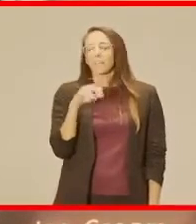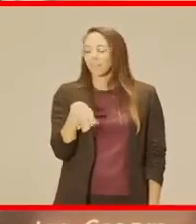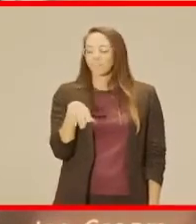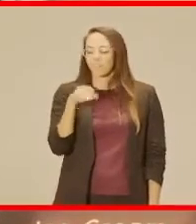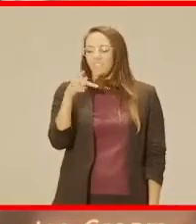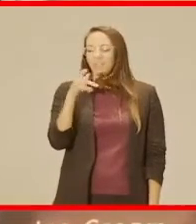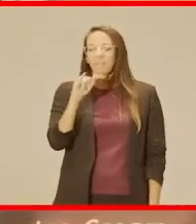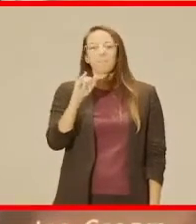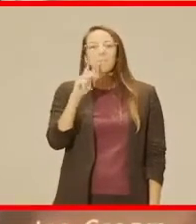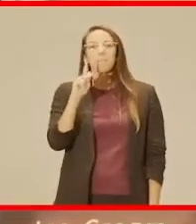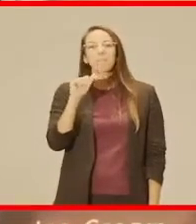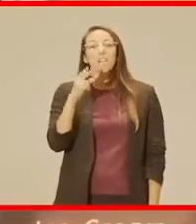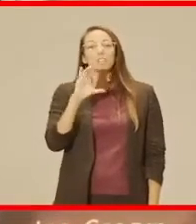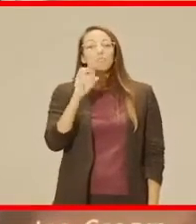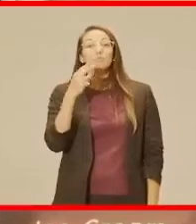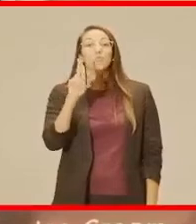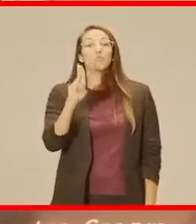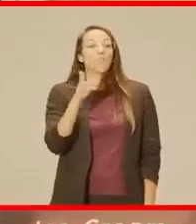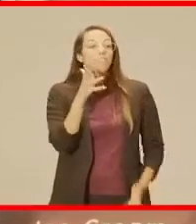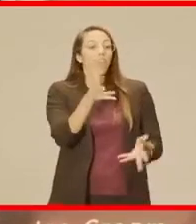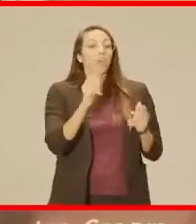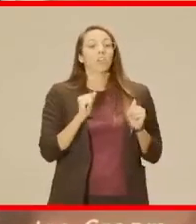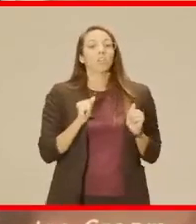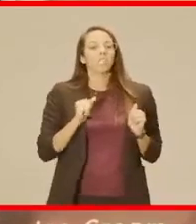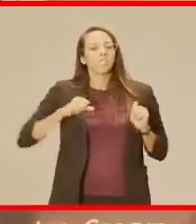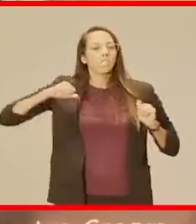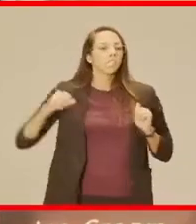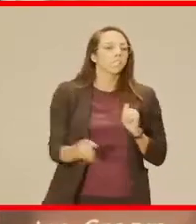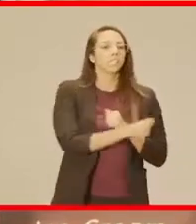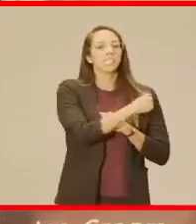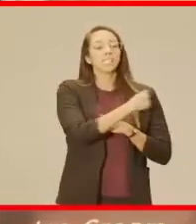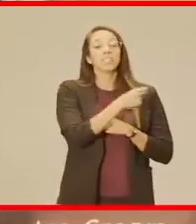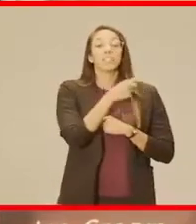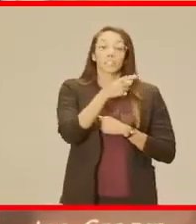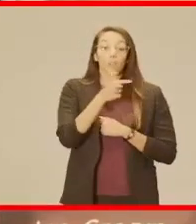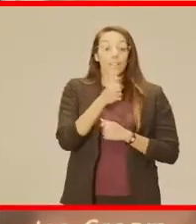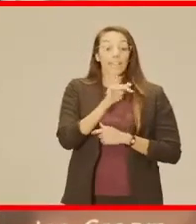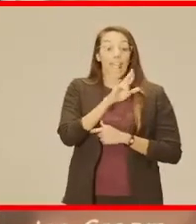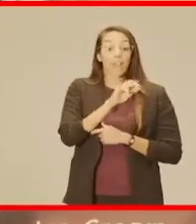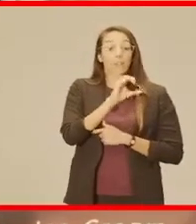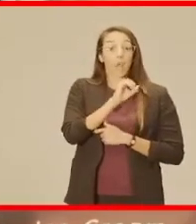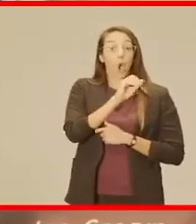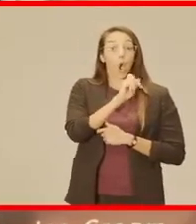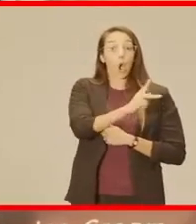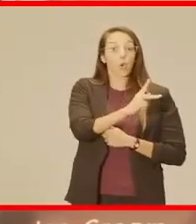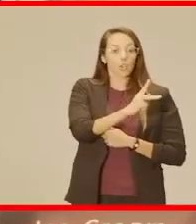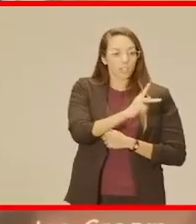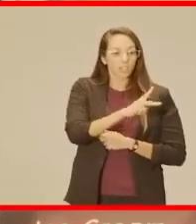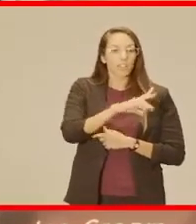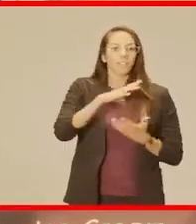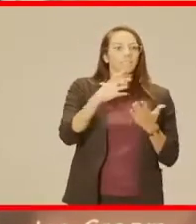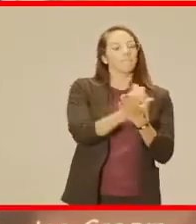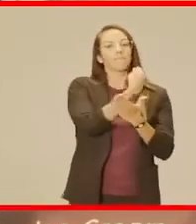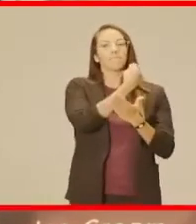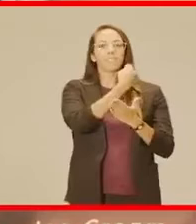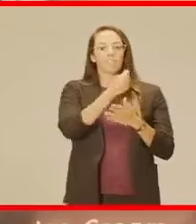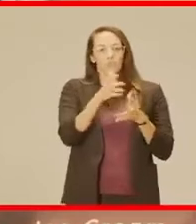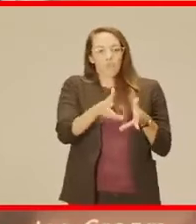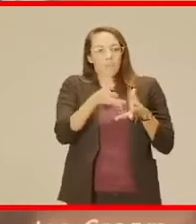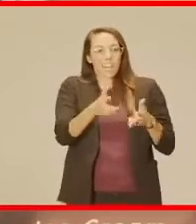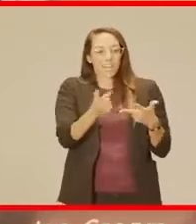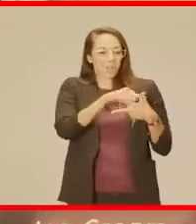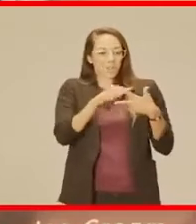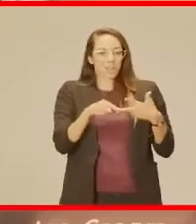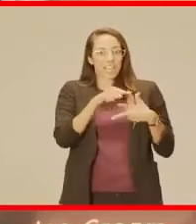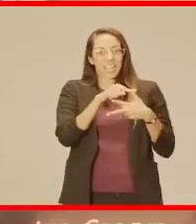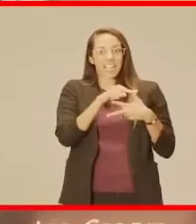As three other trainers, including Ash's rival Gary Oak, has taken the remaining three starters, Bulbasaur, Charmander,